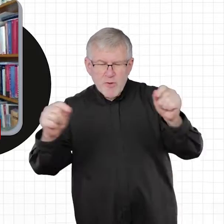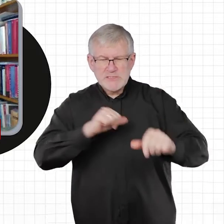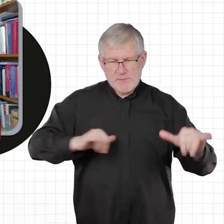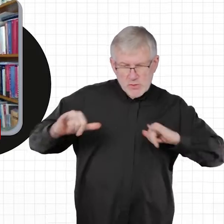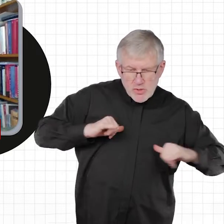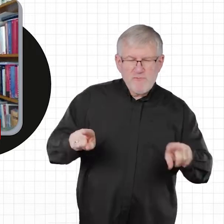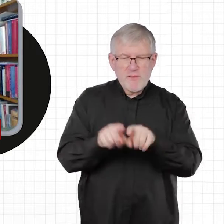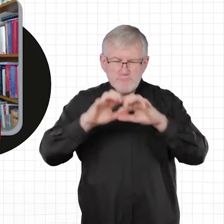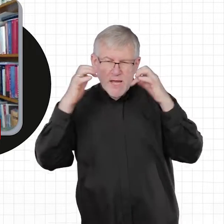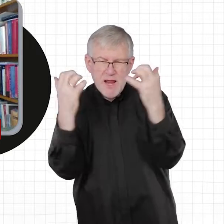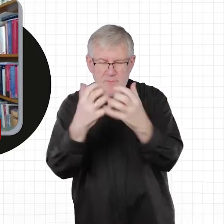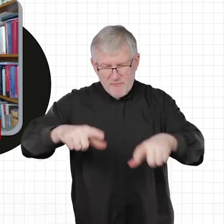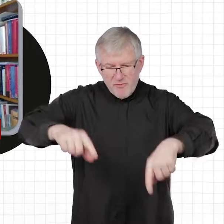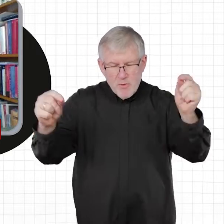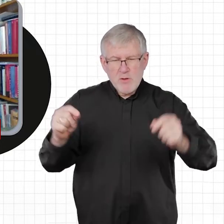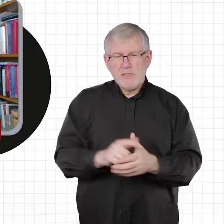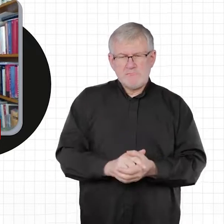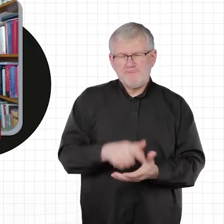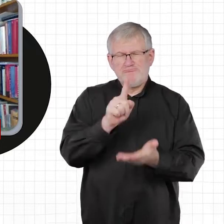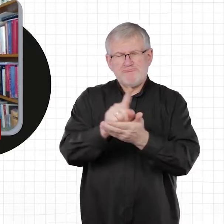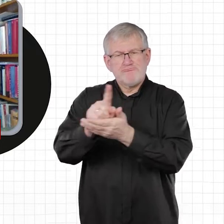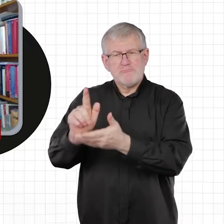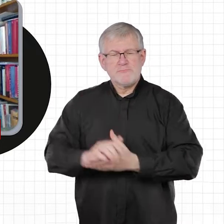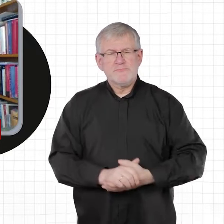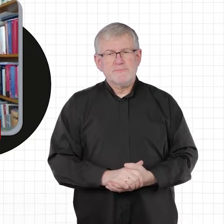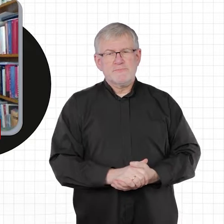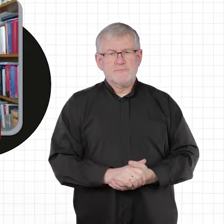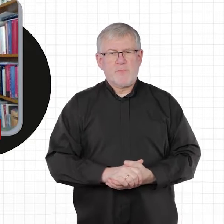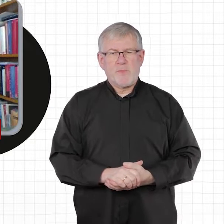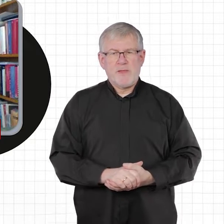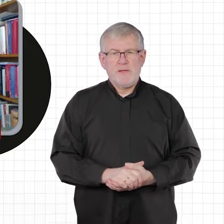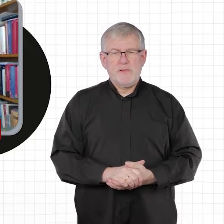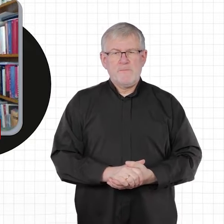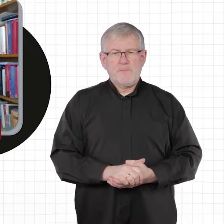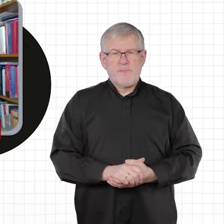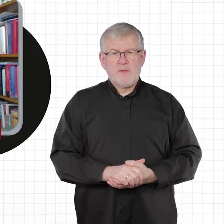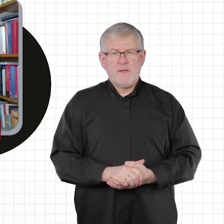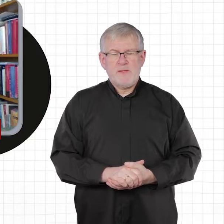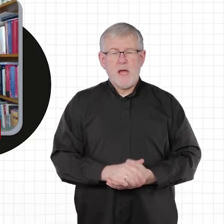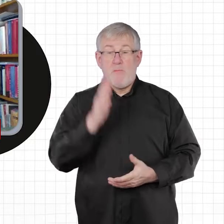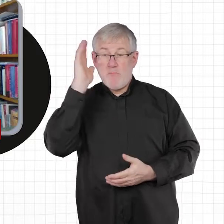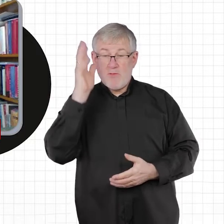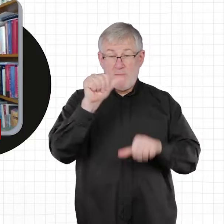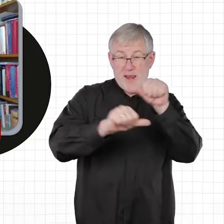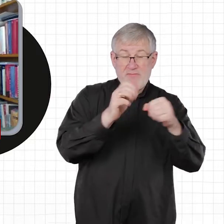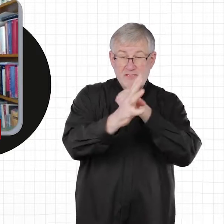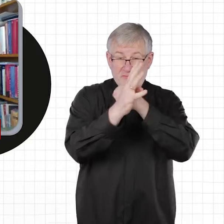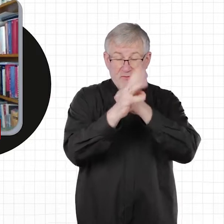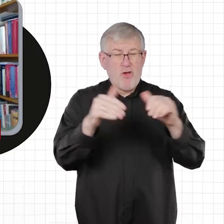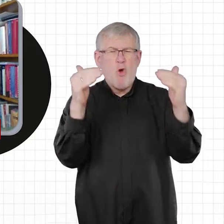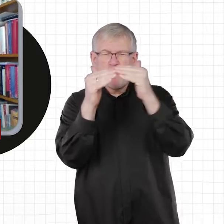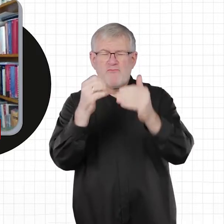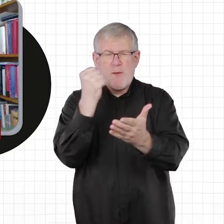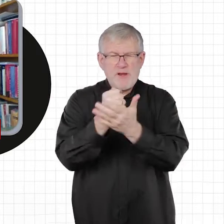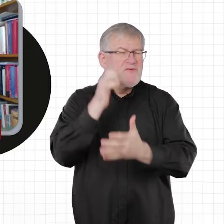maintain gender equality and equal opportunities for genders in all spheres of society. The Prime Minister's